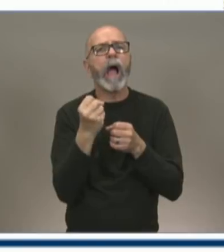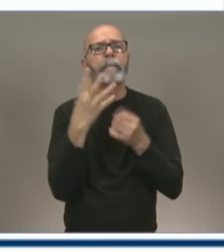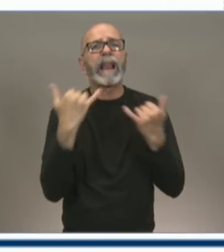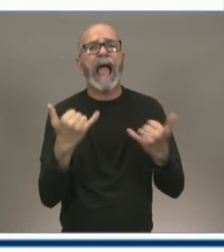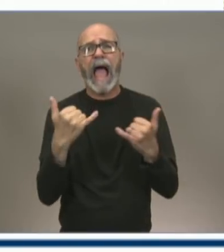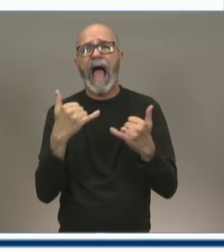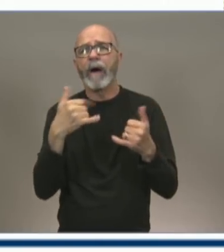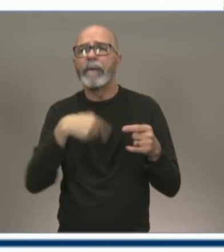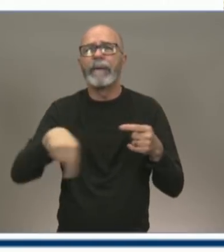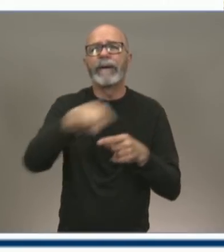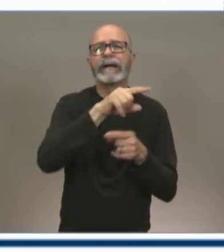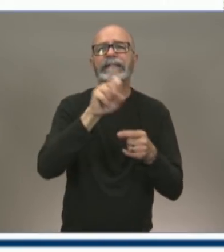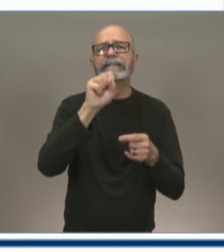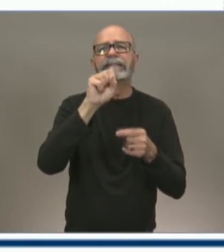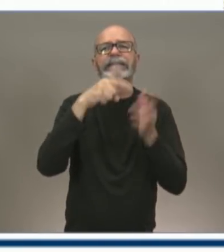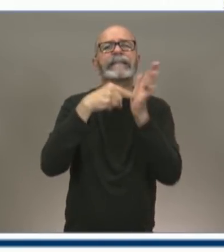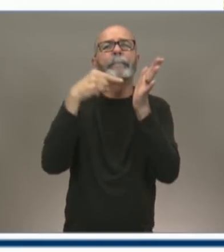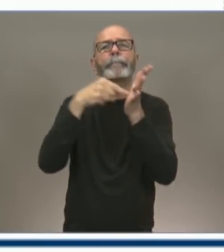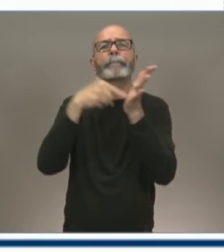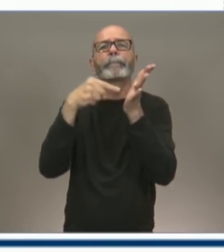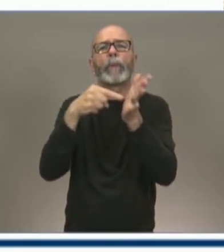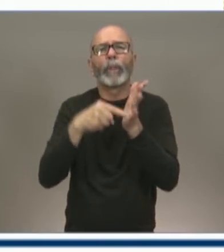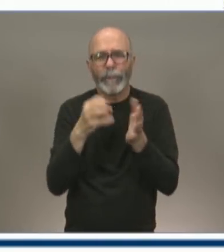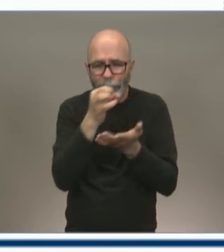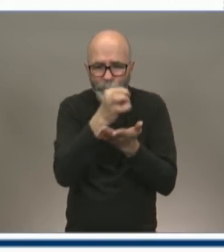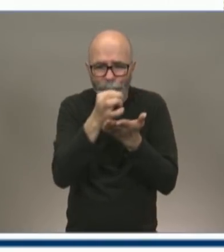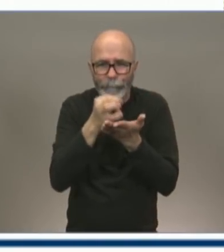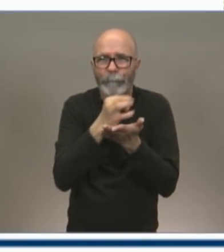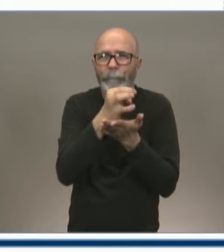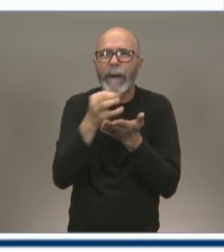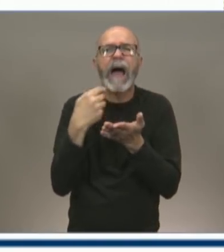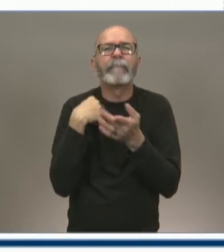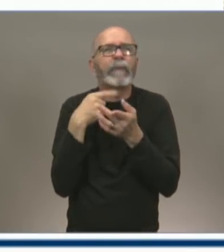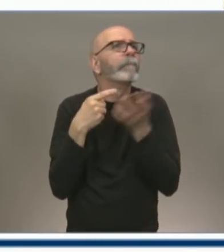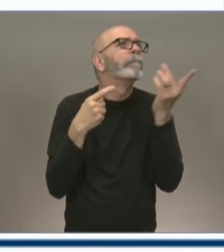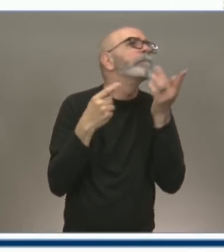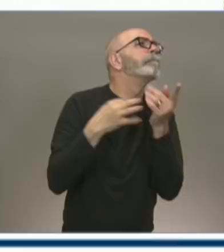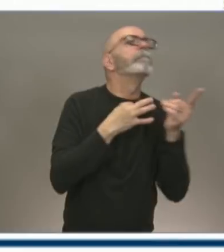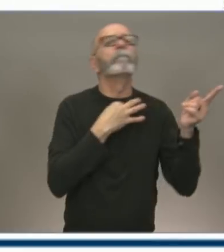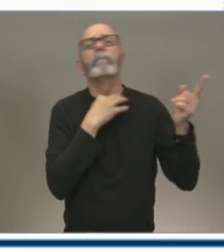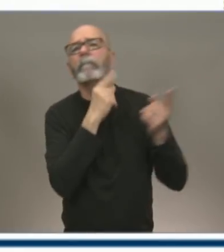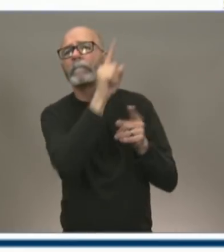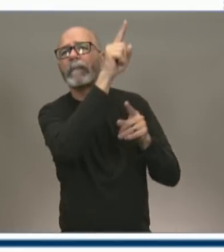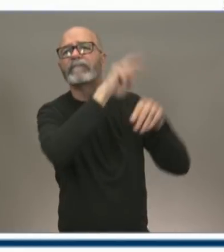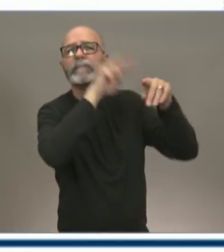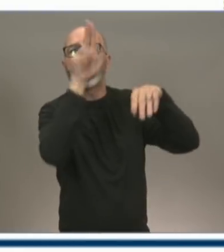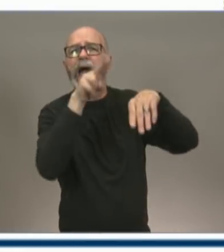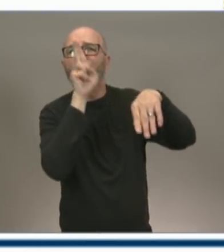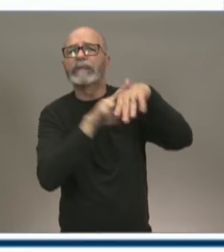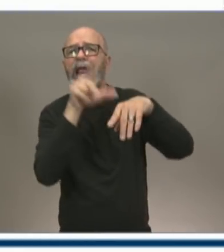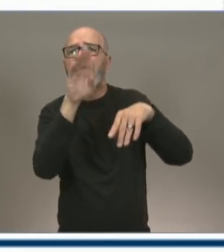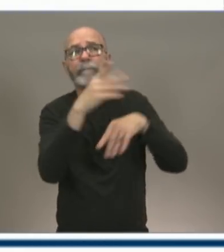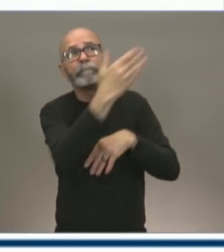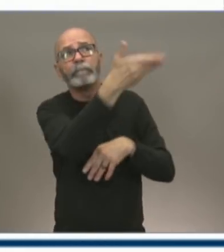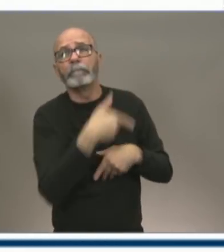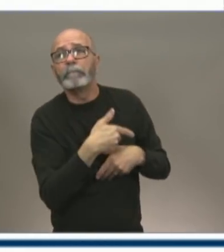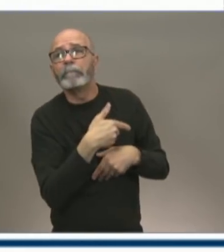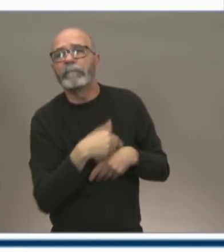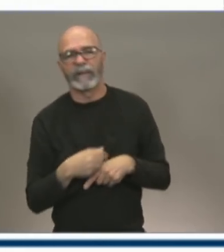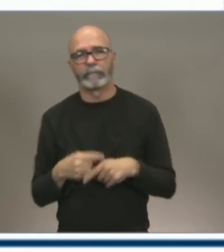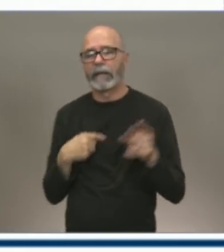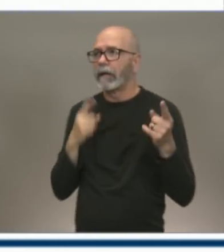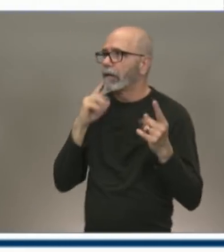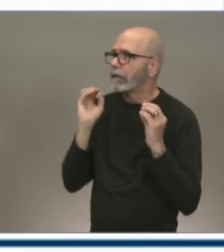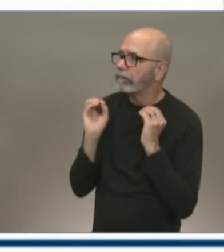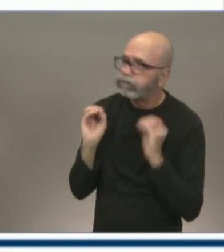from the national lab to come back? We haven't heard anything more back from the national lab. I checked in with the lab today. I'm waiting to hear back from them. We're working